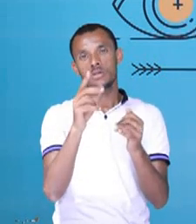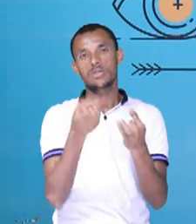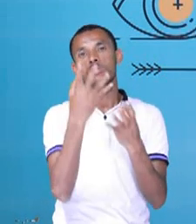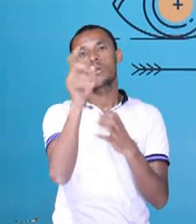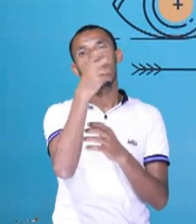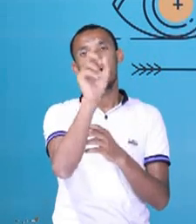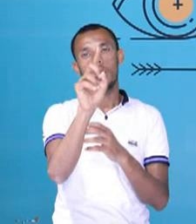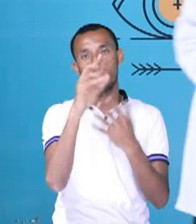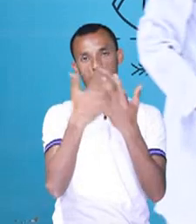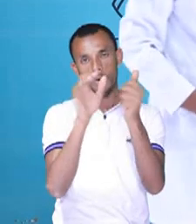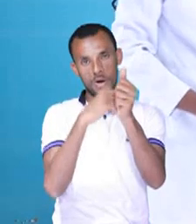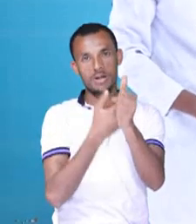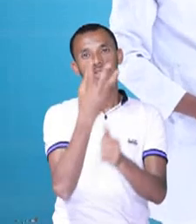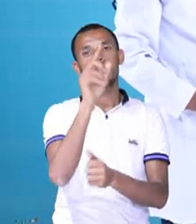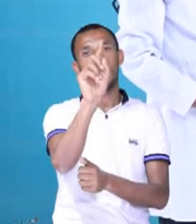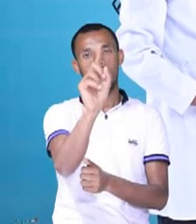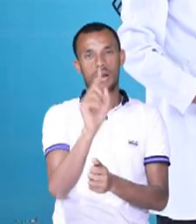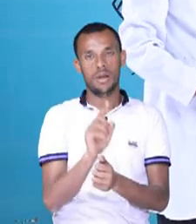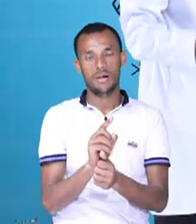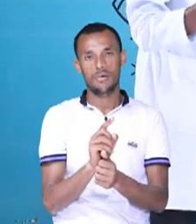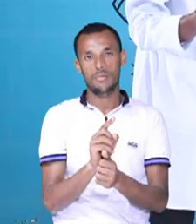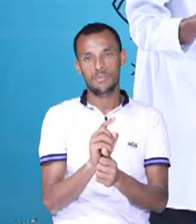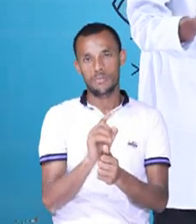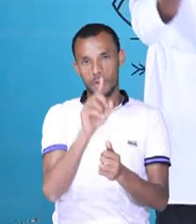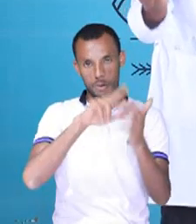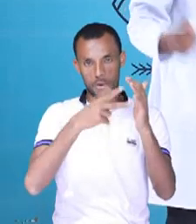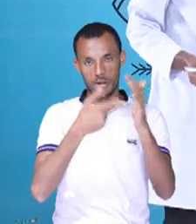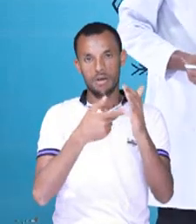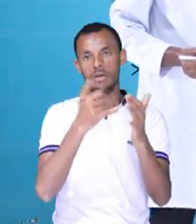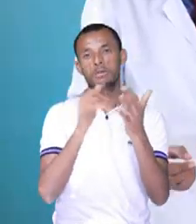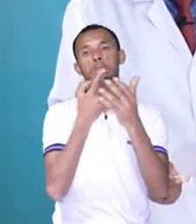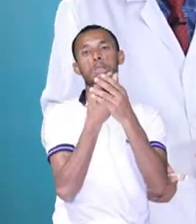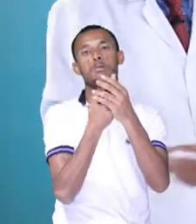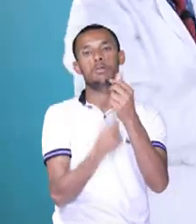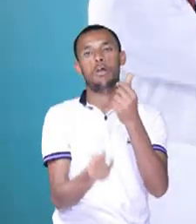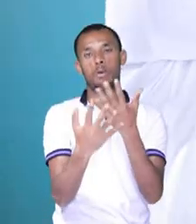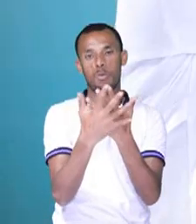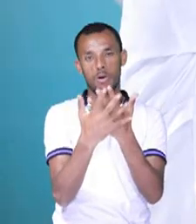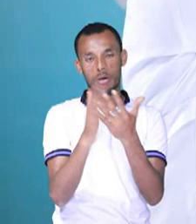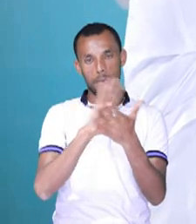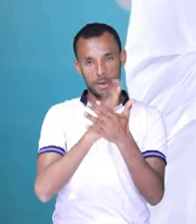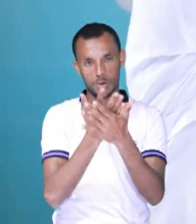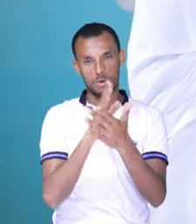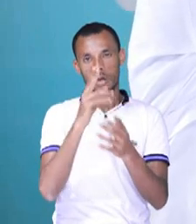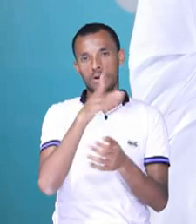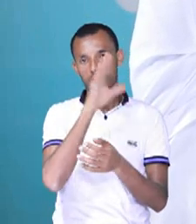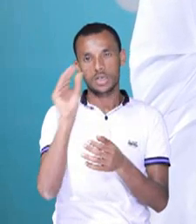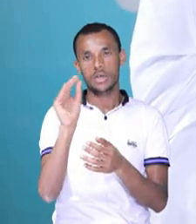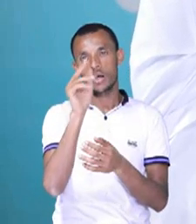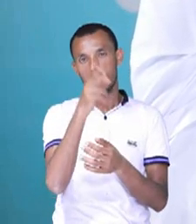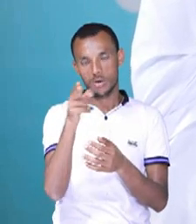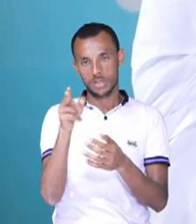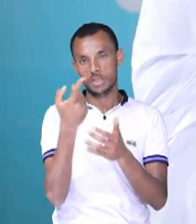Therefore, the bond order is 1. What does that mean the bond order is 1? 1 means it is single bond. Between hydrogen and